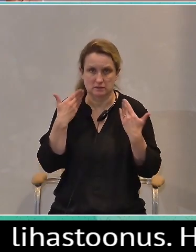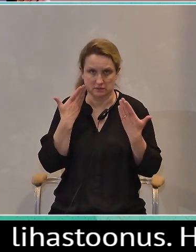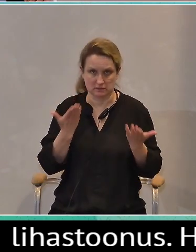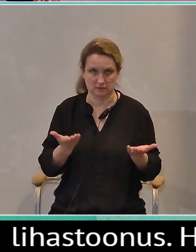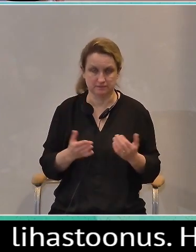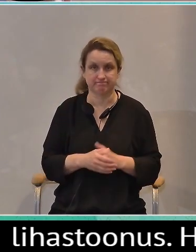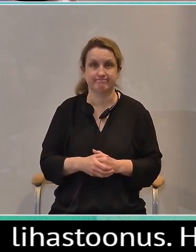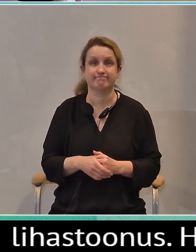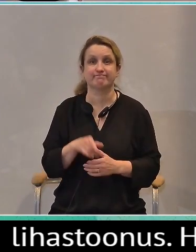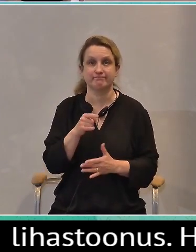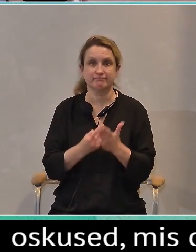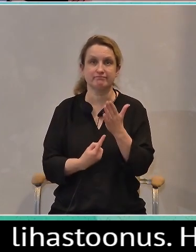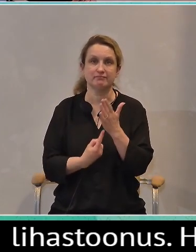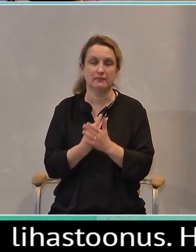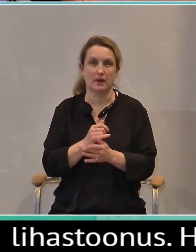how to manage them.